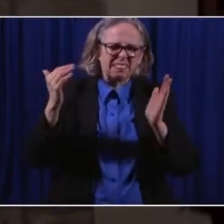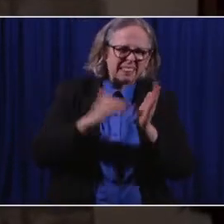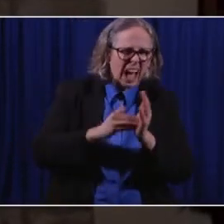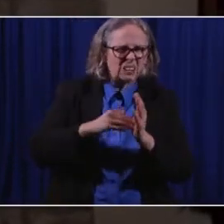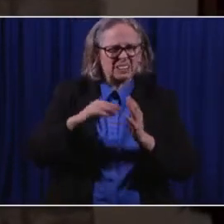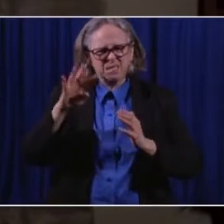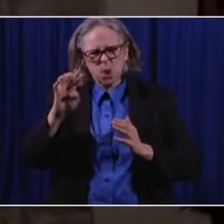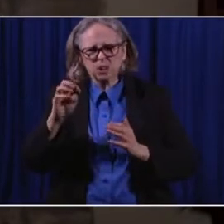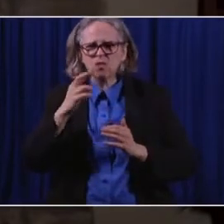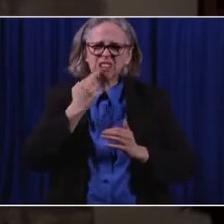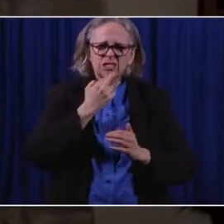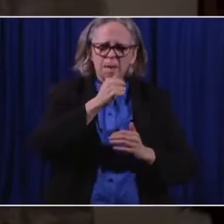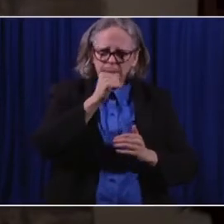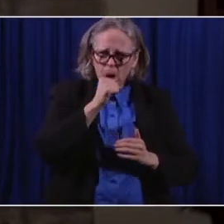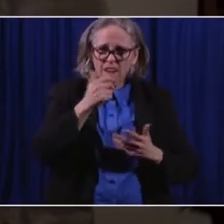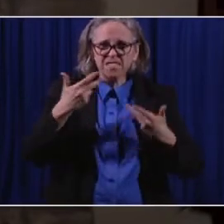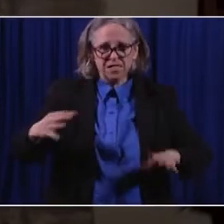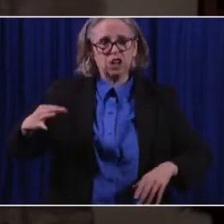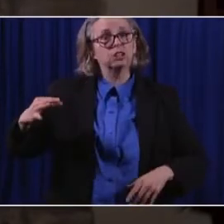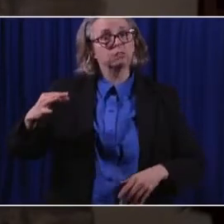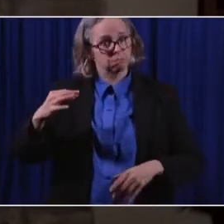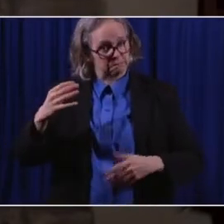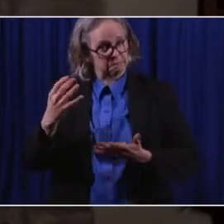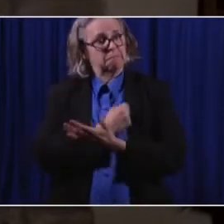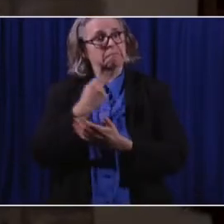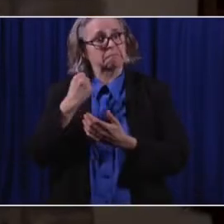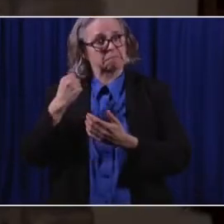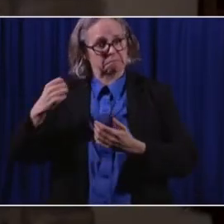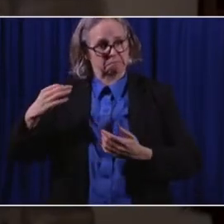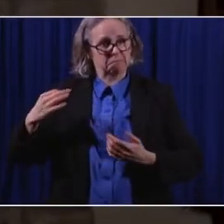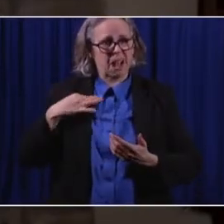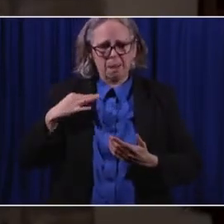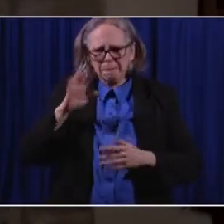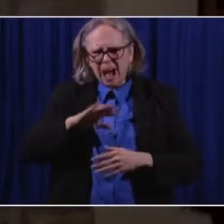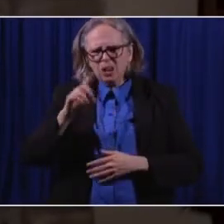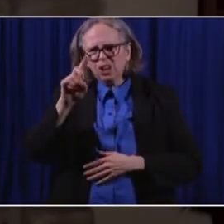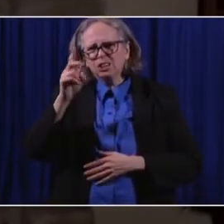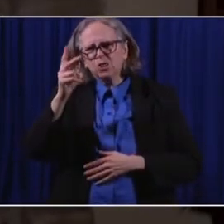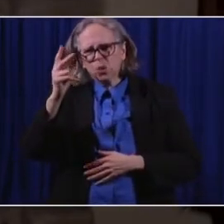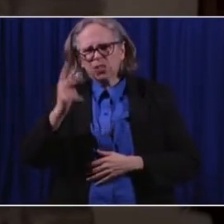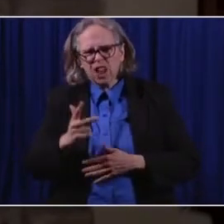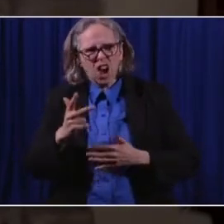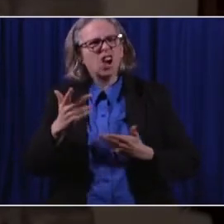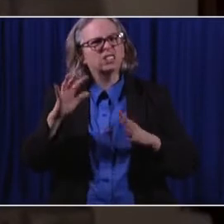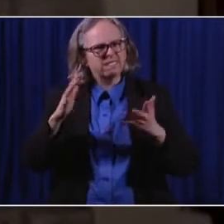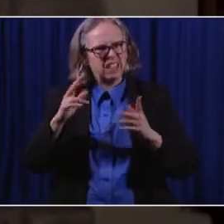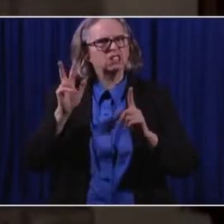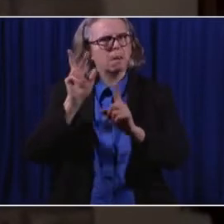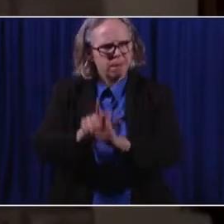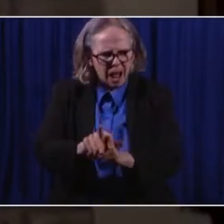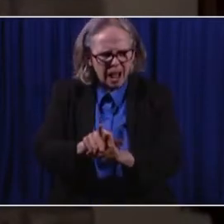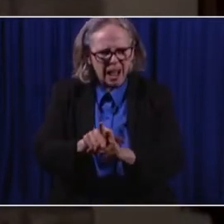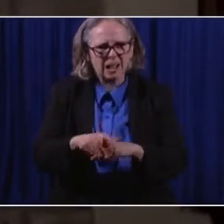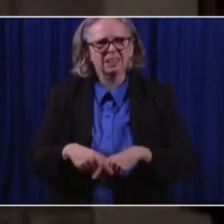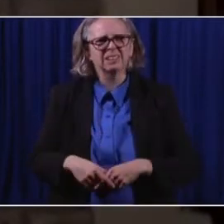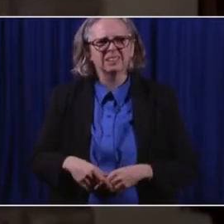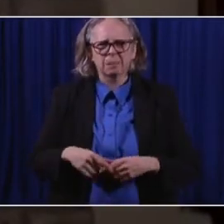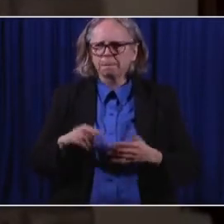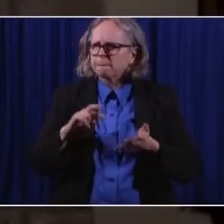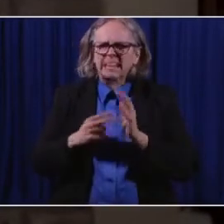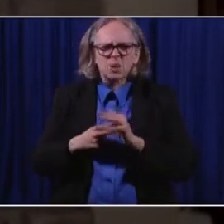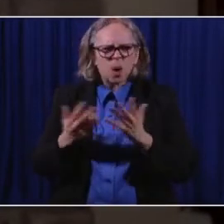that, roughly 10,300, about two-thirds, have taken advantage of the opportunity. That means holders of more than 5,100